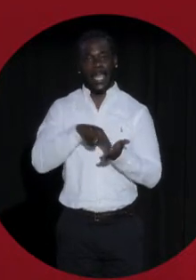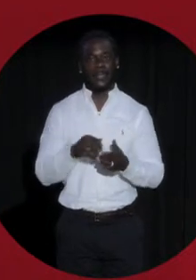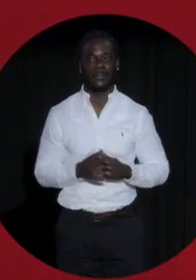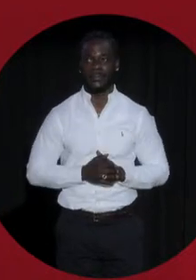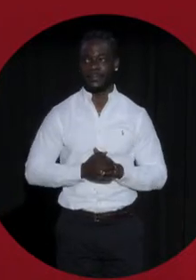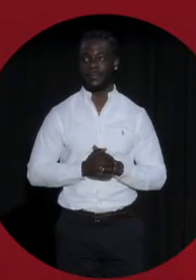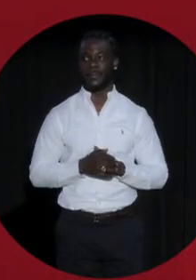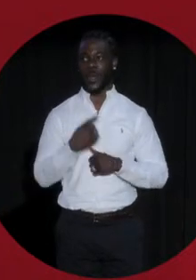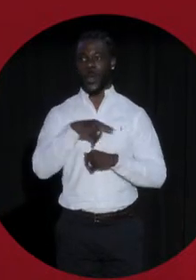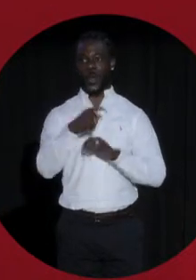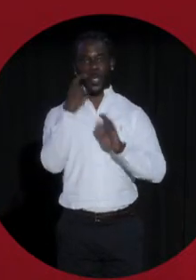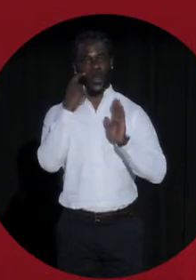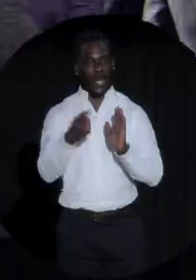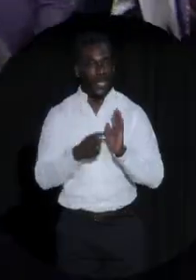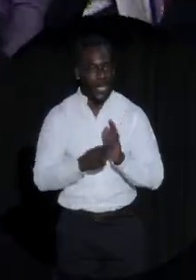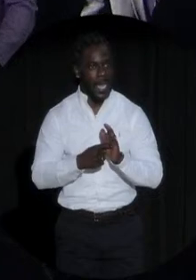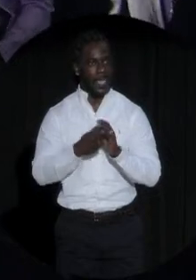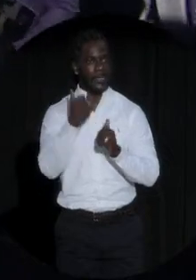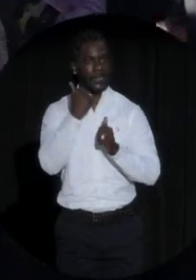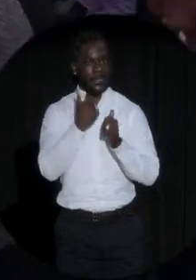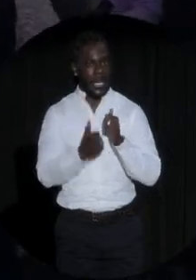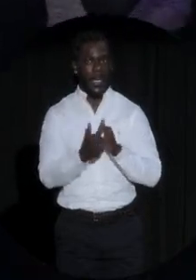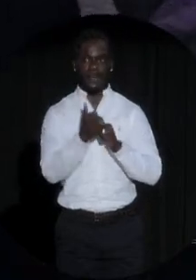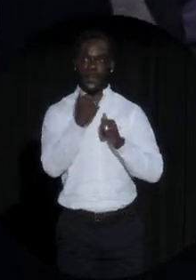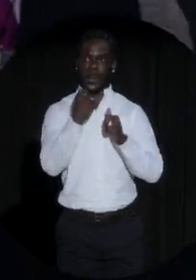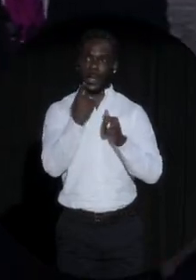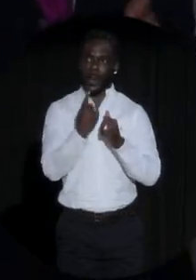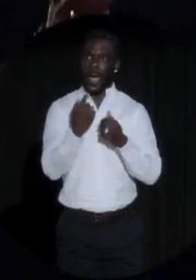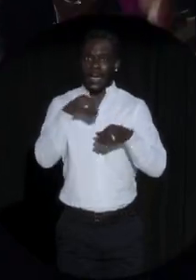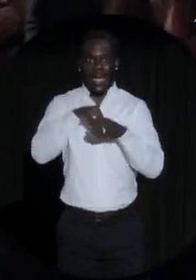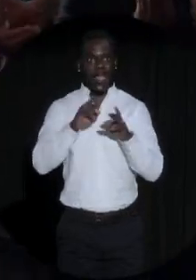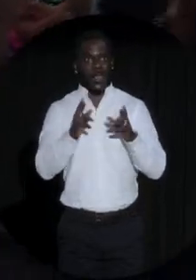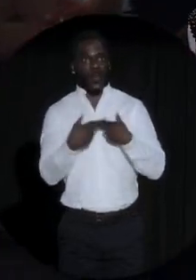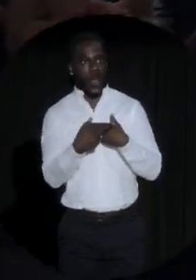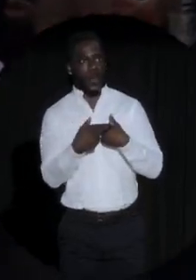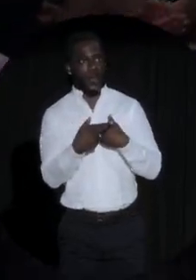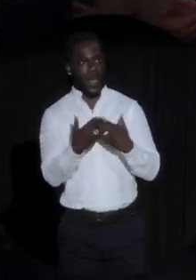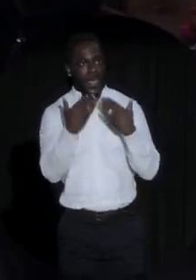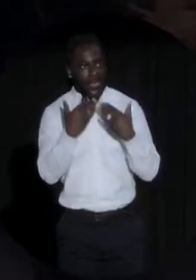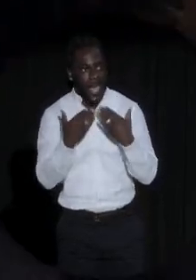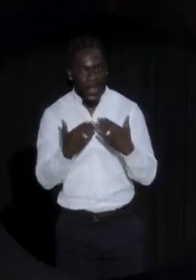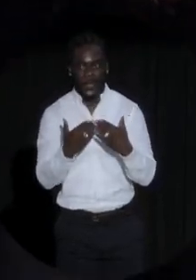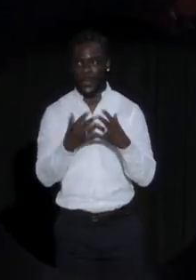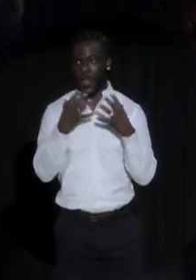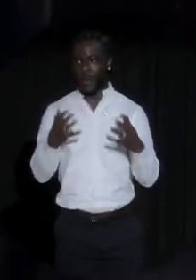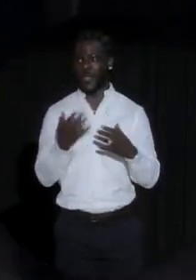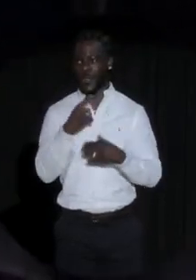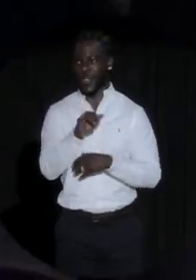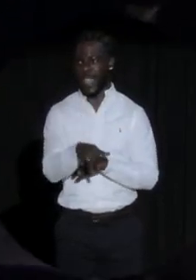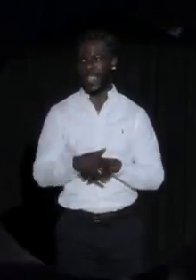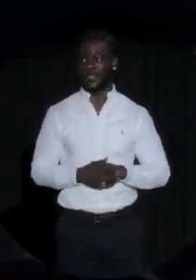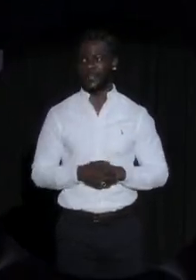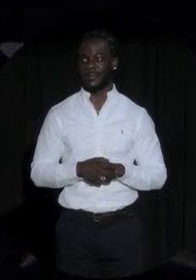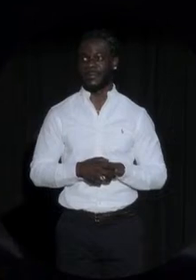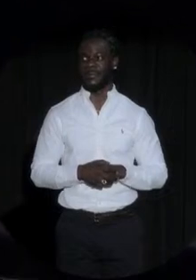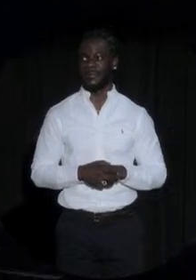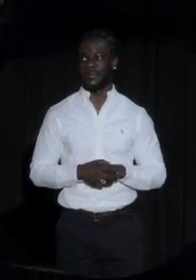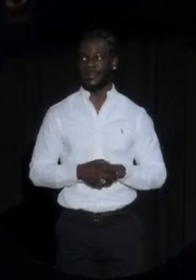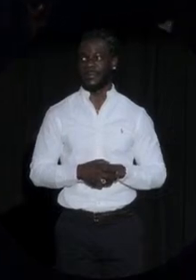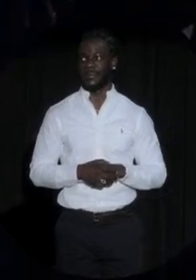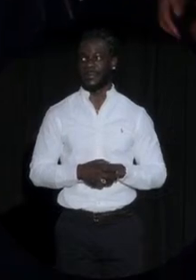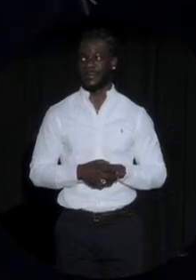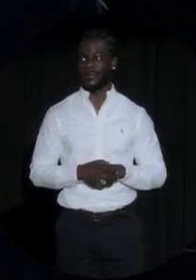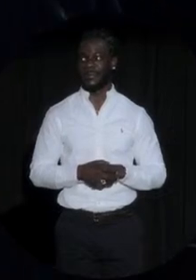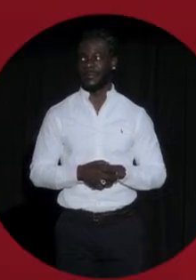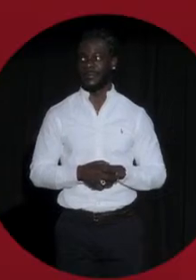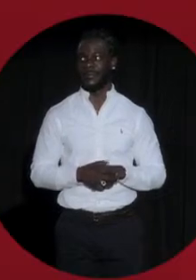We have recognized every dignitary in the room. Thank you so very much for that.